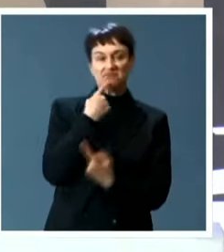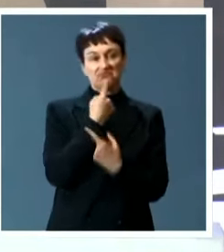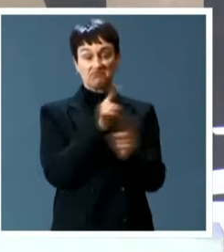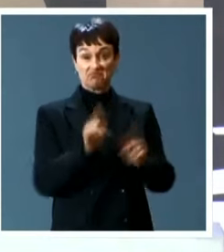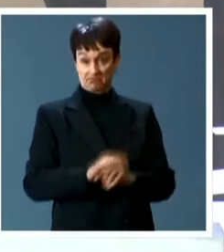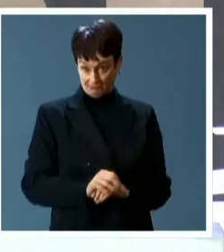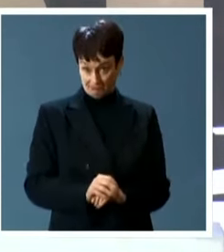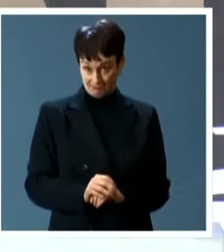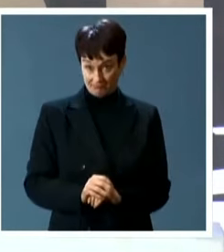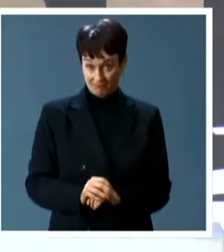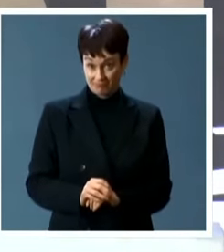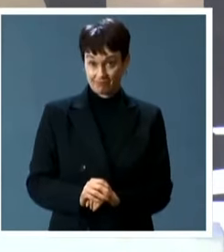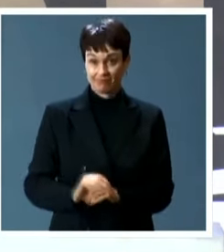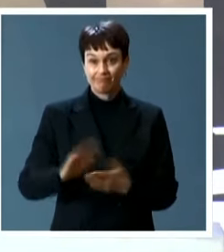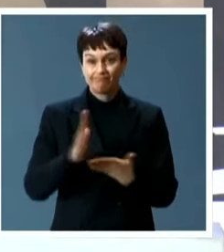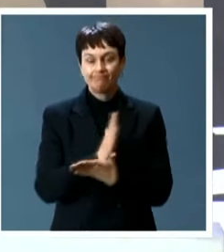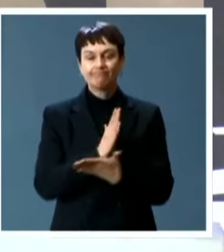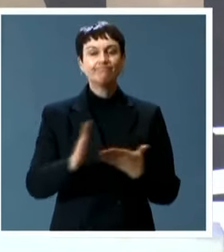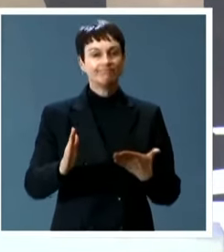sometimes it falls upon